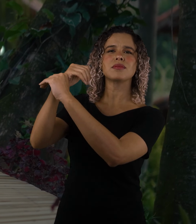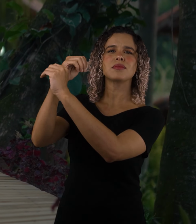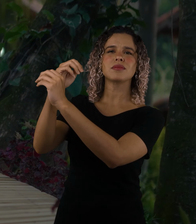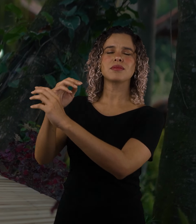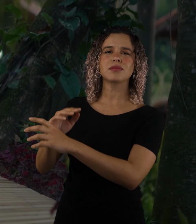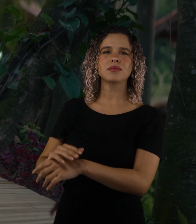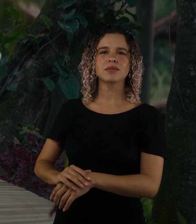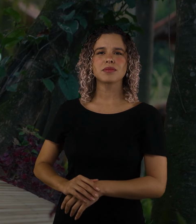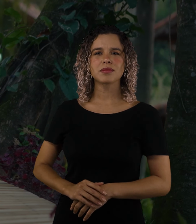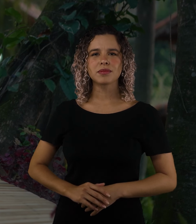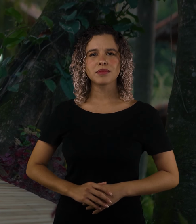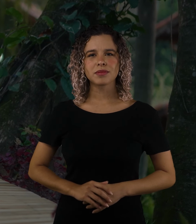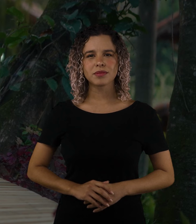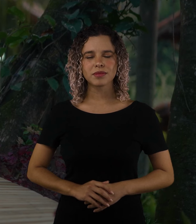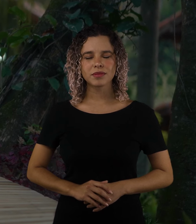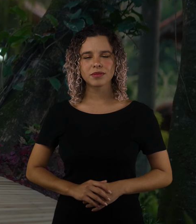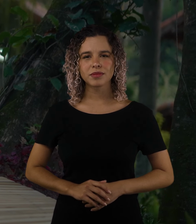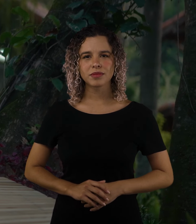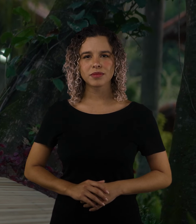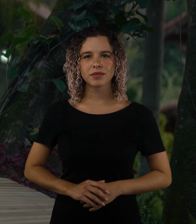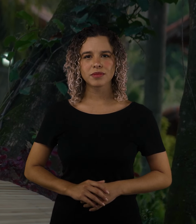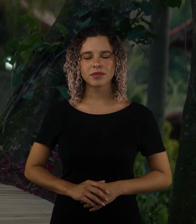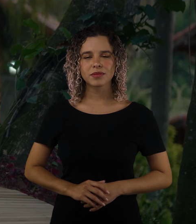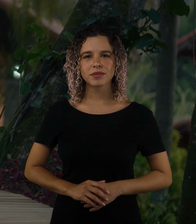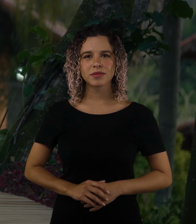o alaranjado do entardecer.